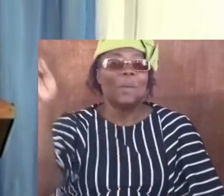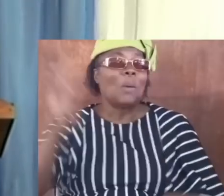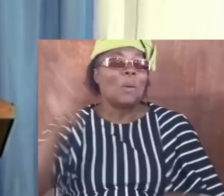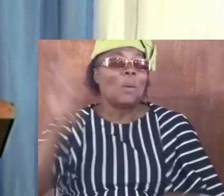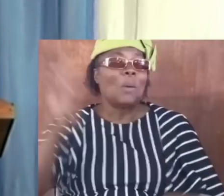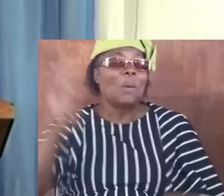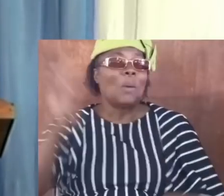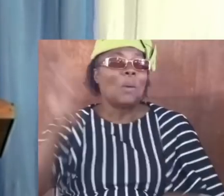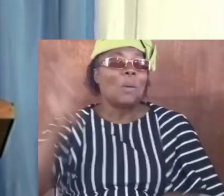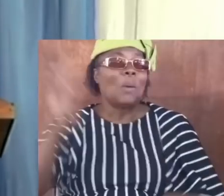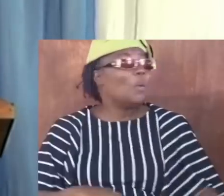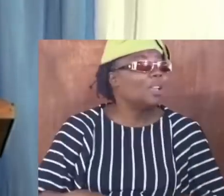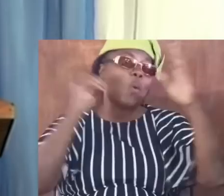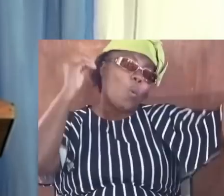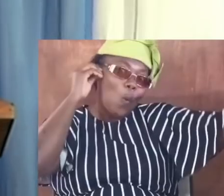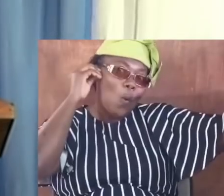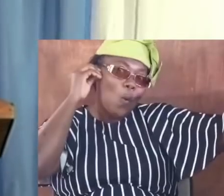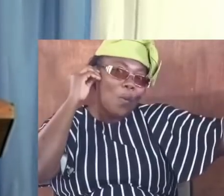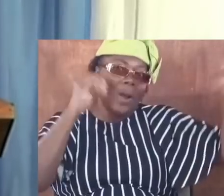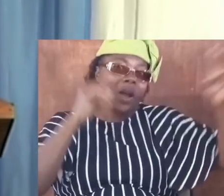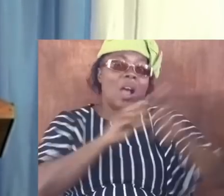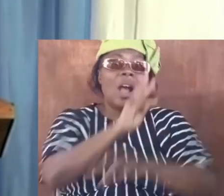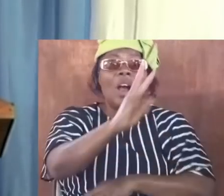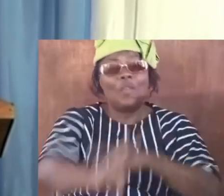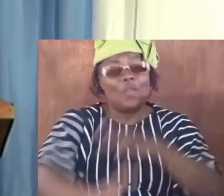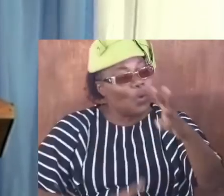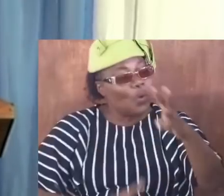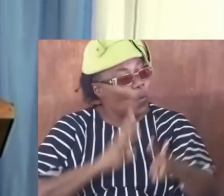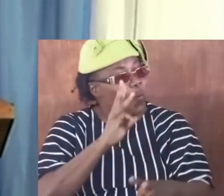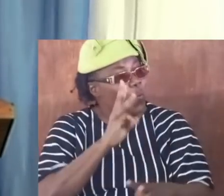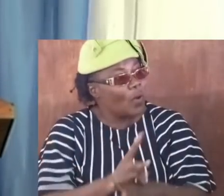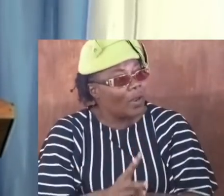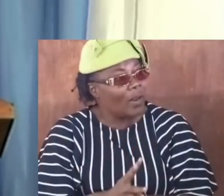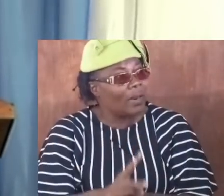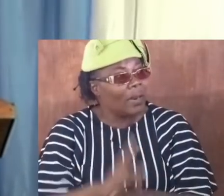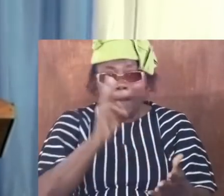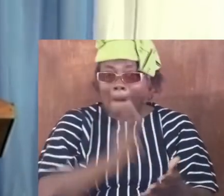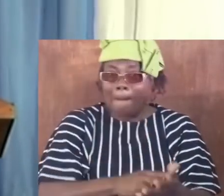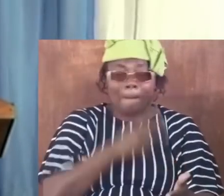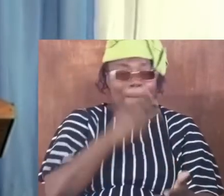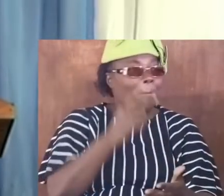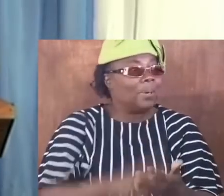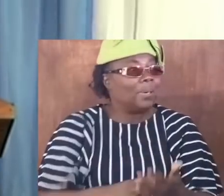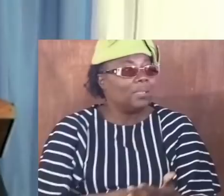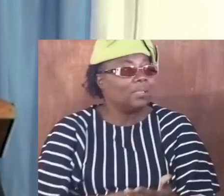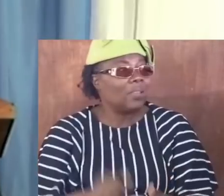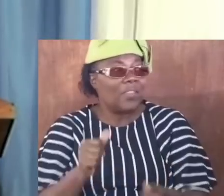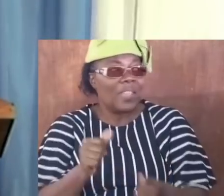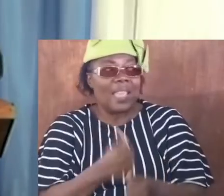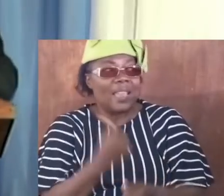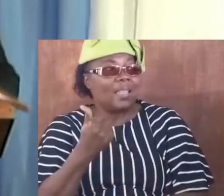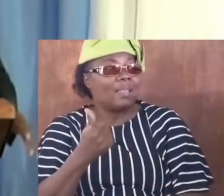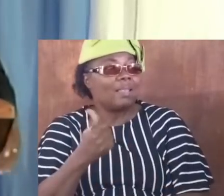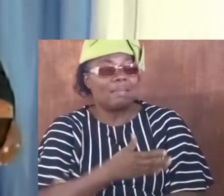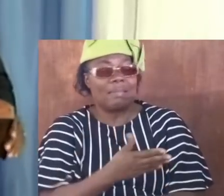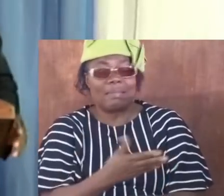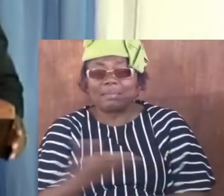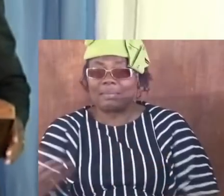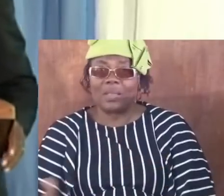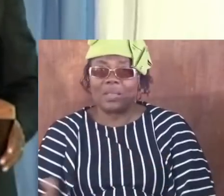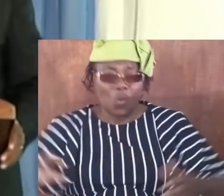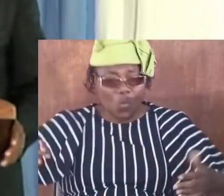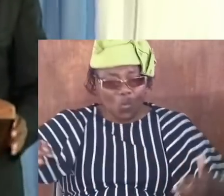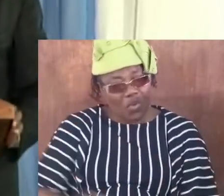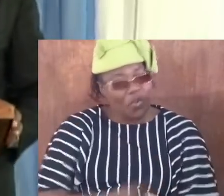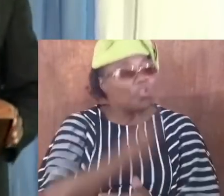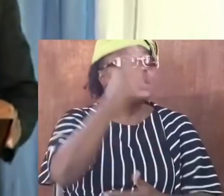home across Jamaica, wherever you reside, whether you're a part of the diaspora, we greet you in the